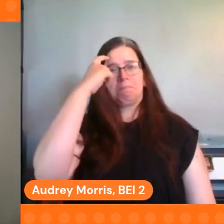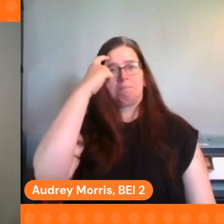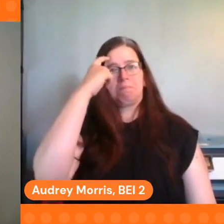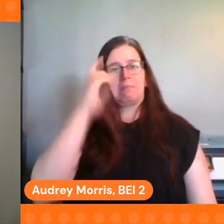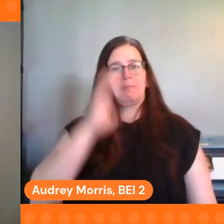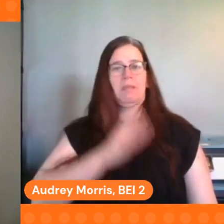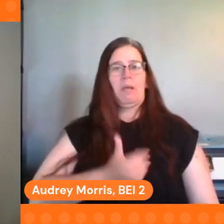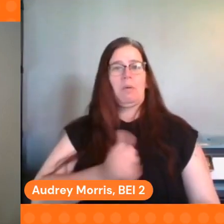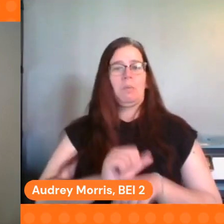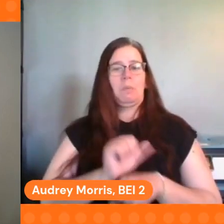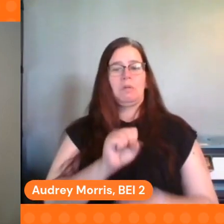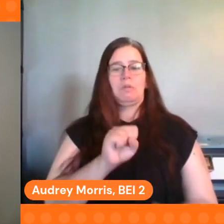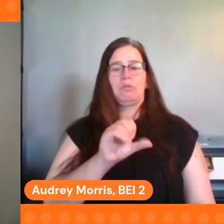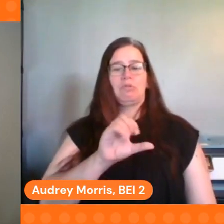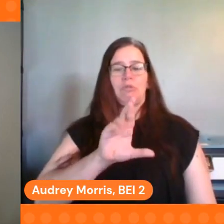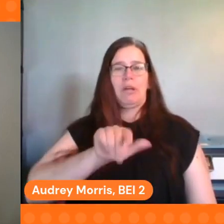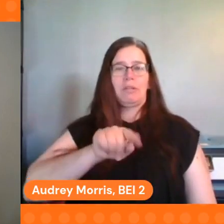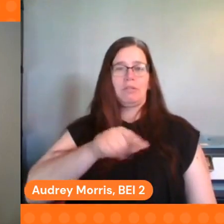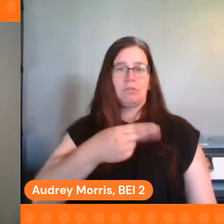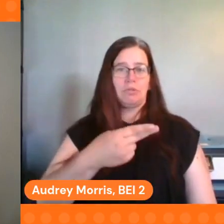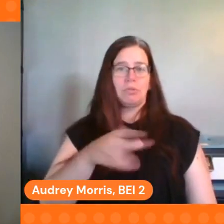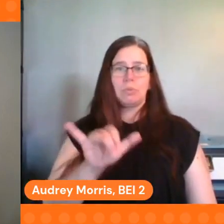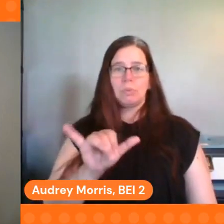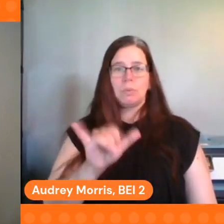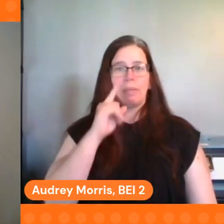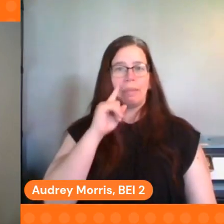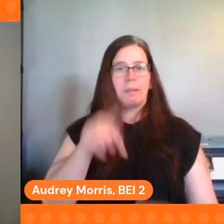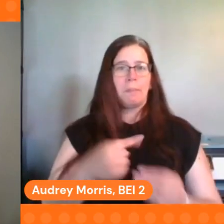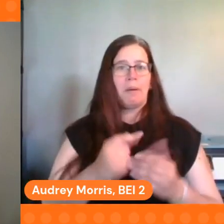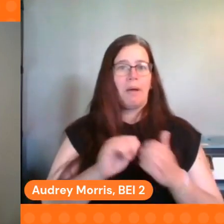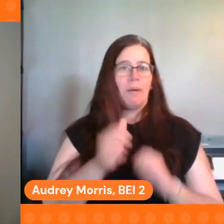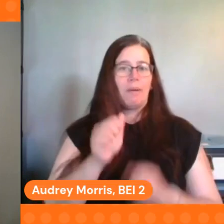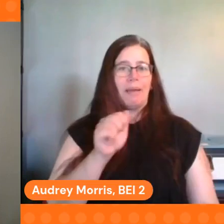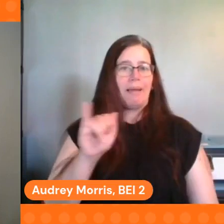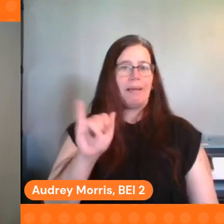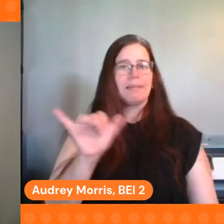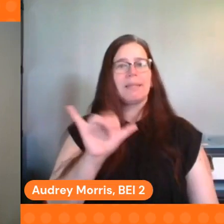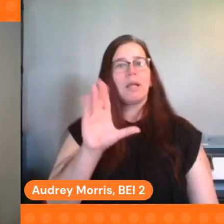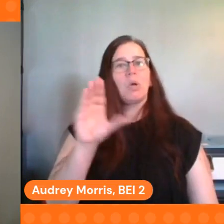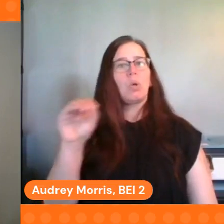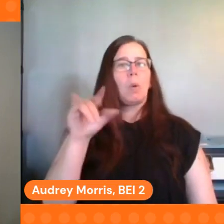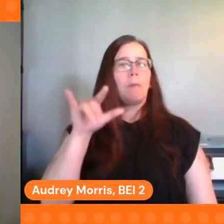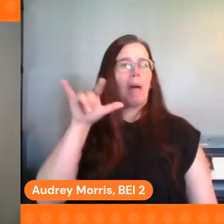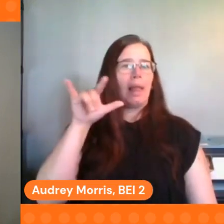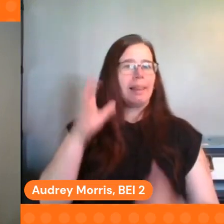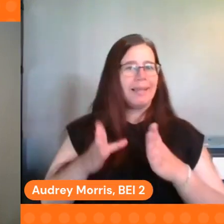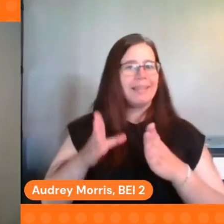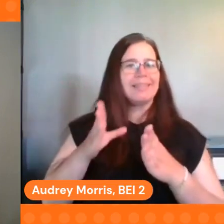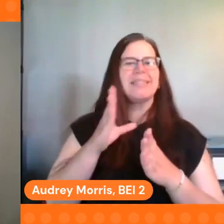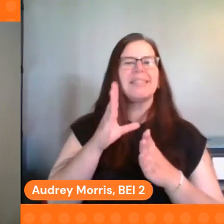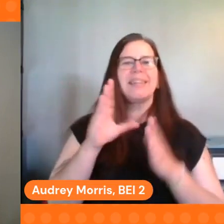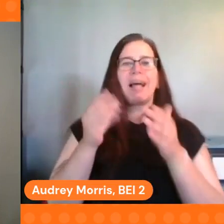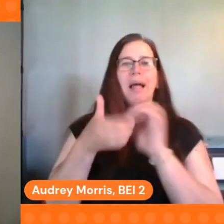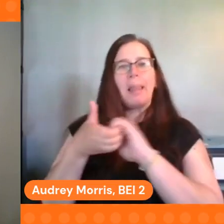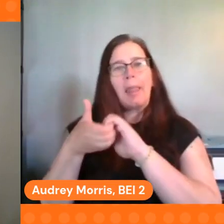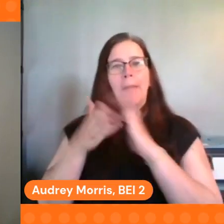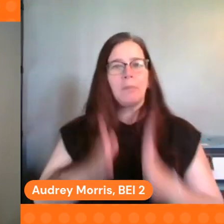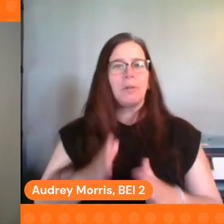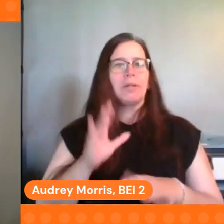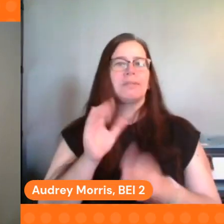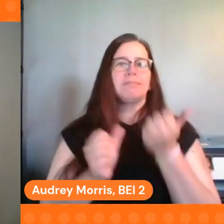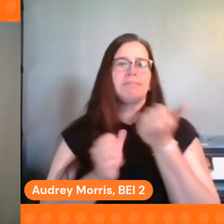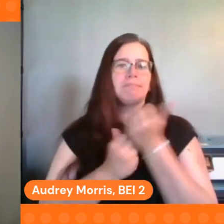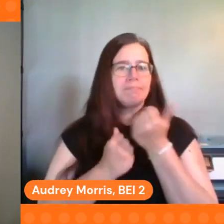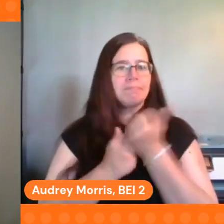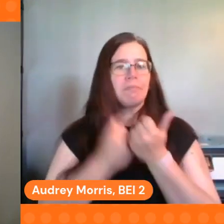Scratch too, we're also thinking of that, how AI can be a co-pilot, a collaborator, an assistant in that work. And